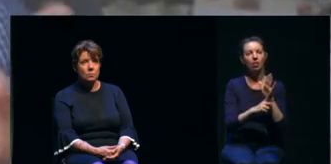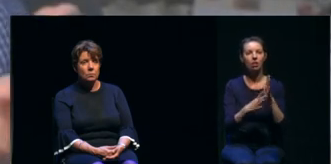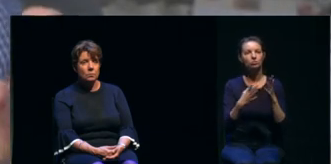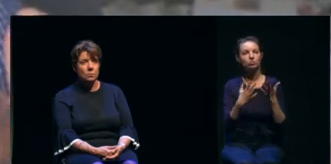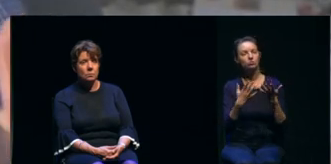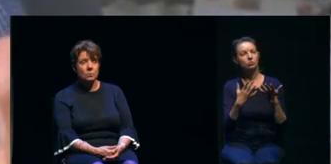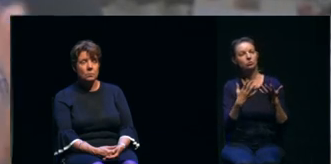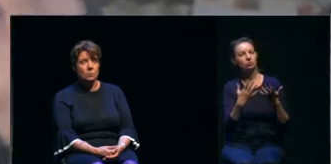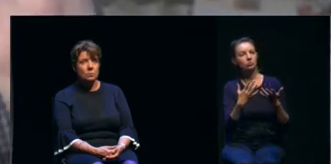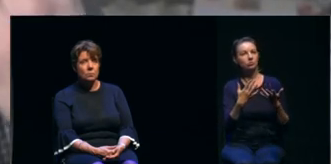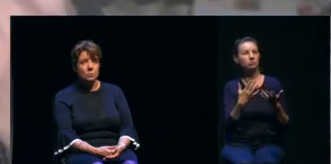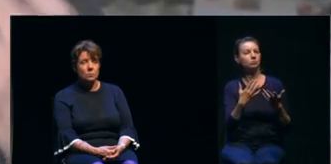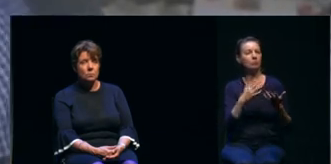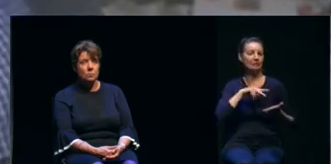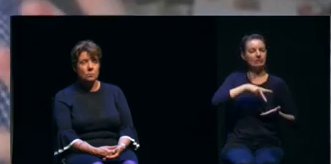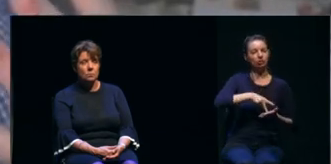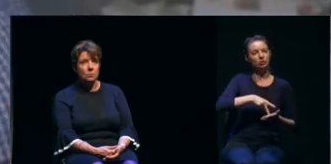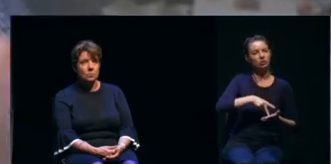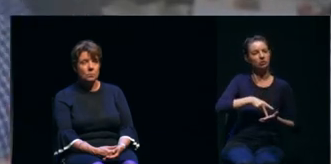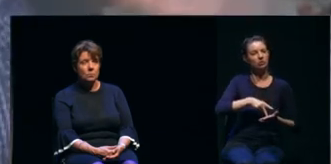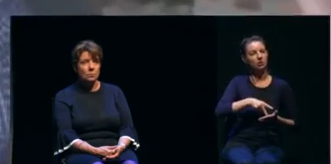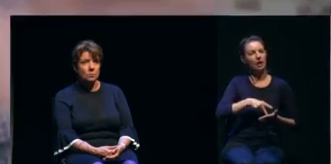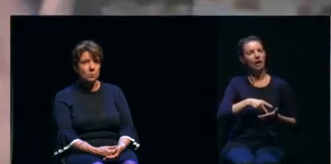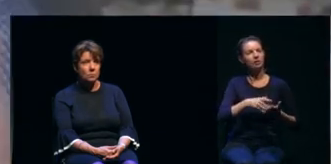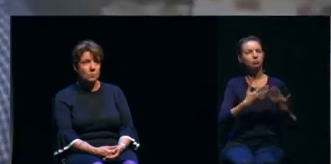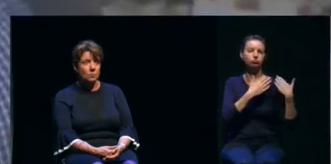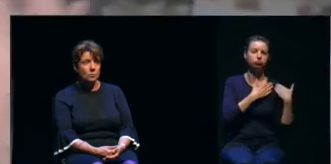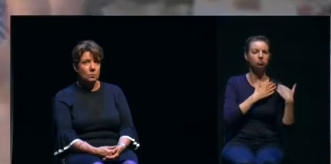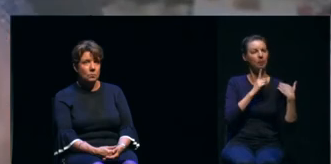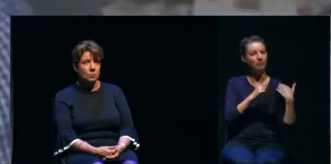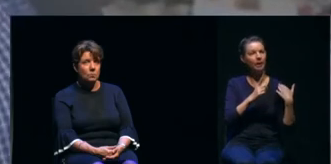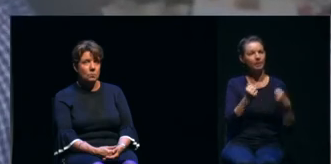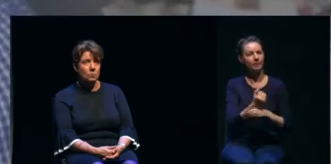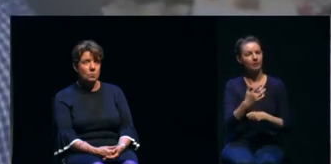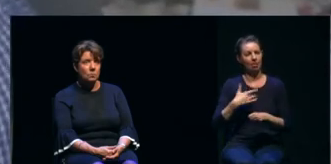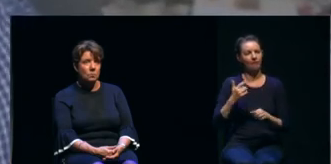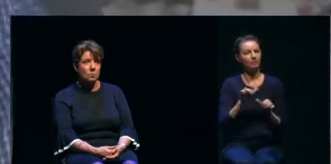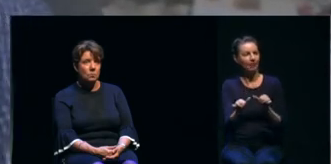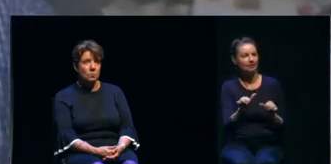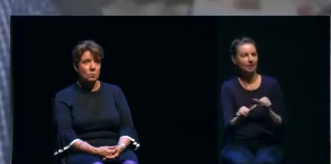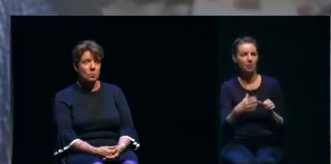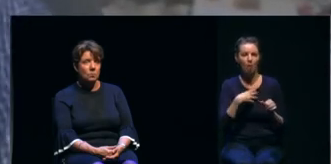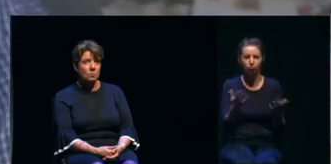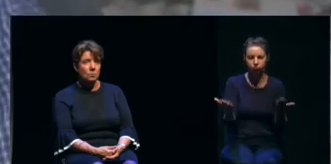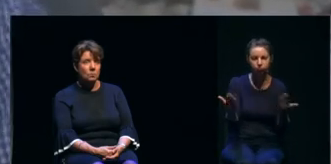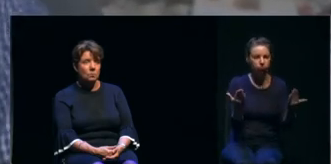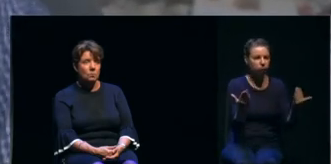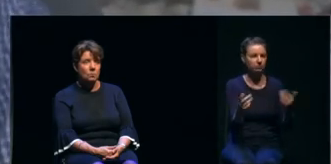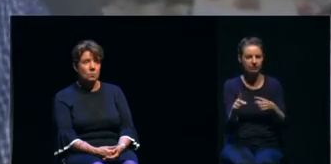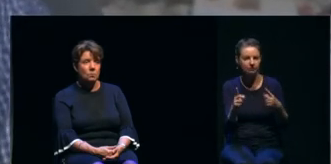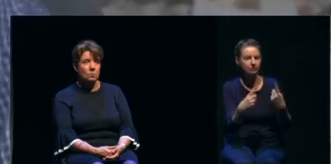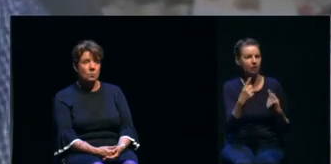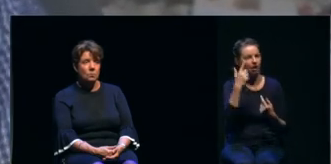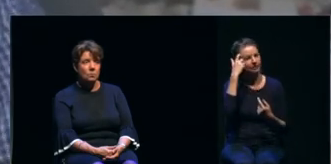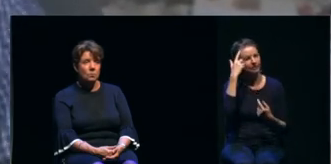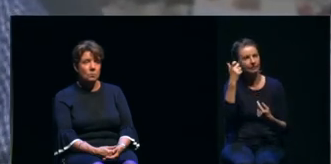a joy. Like, you know, it will make your life bigger and better. The more people you have in it and the more ideas, the better it is. So it's not something to tick off in a kind of, I've